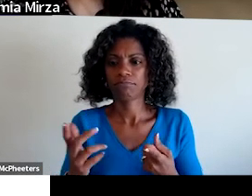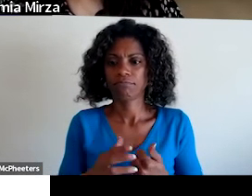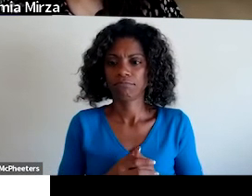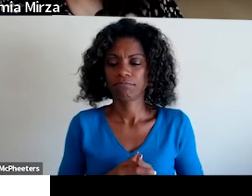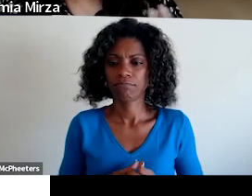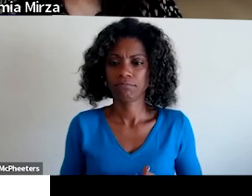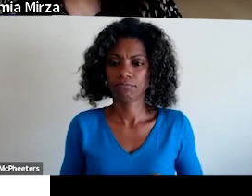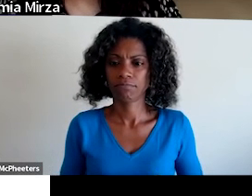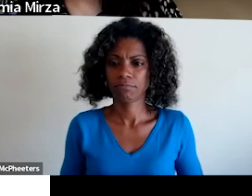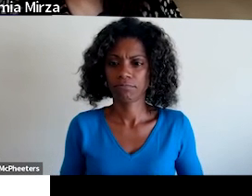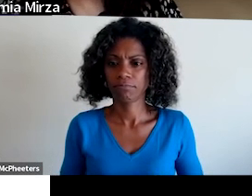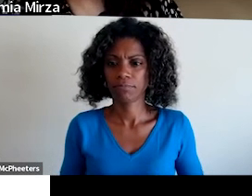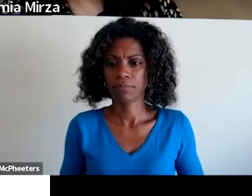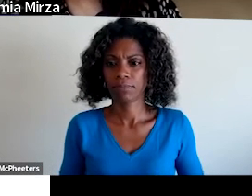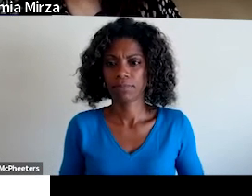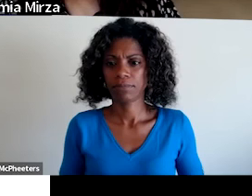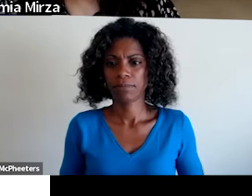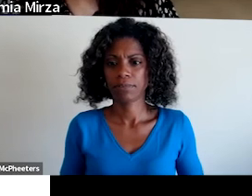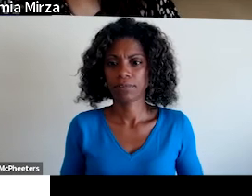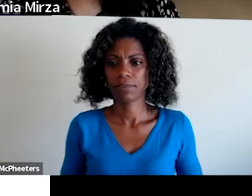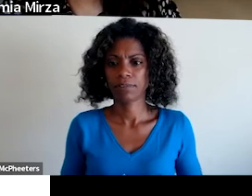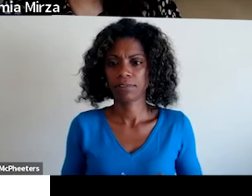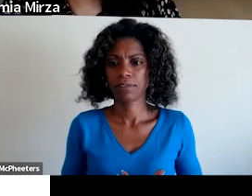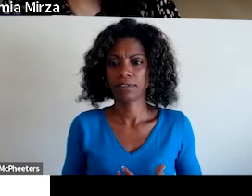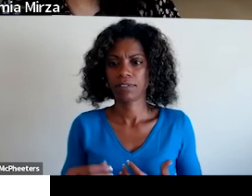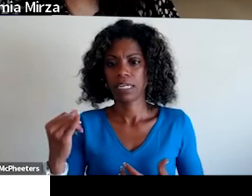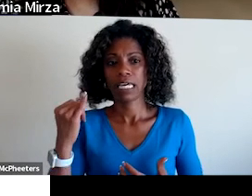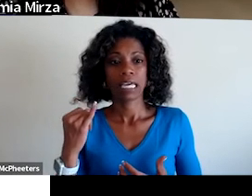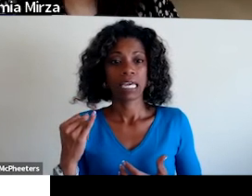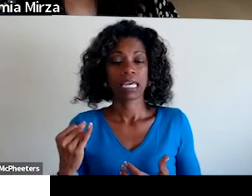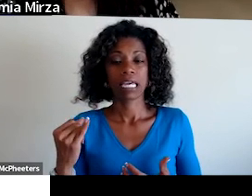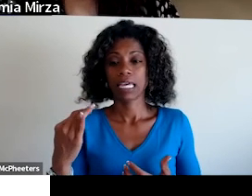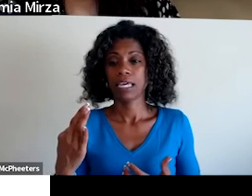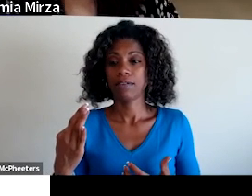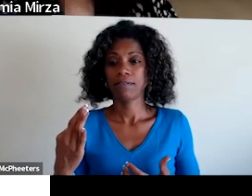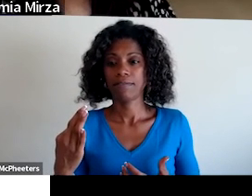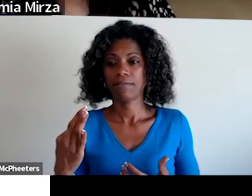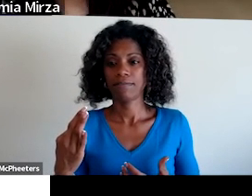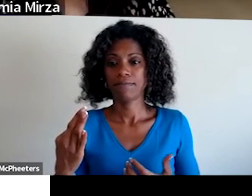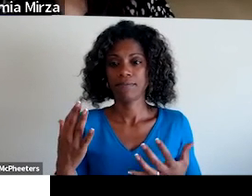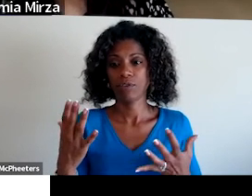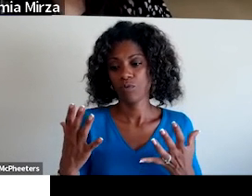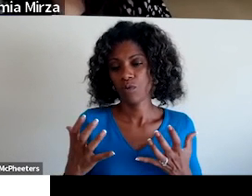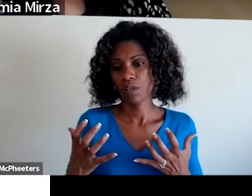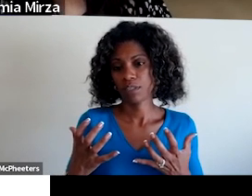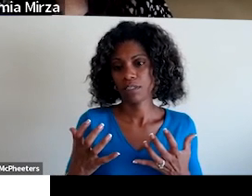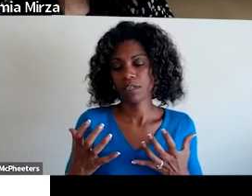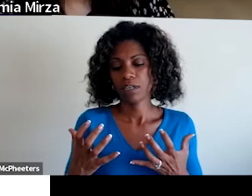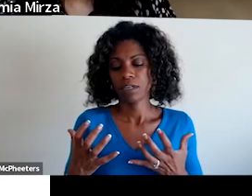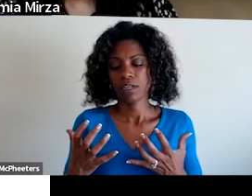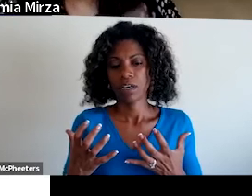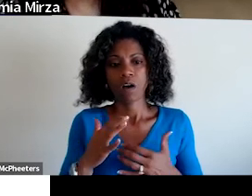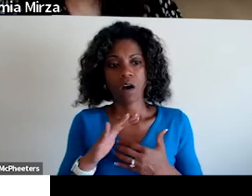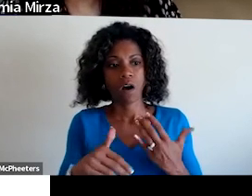So, I mean, if we really look at it, if you want to solve for food access and you want all children to have access to